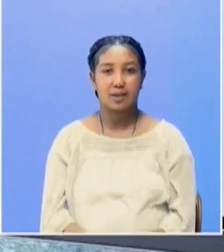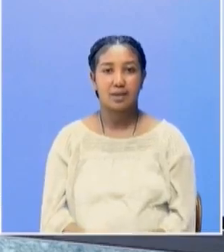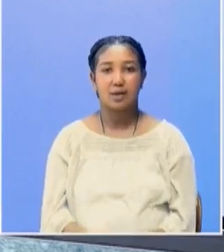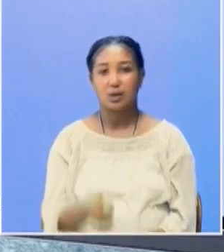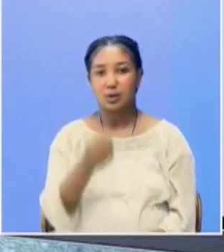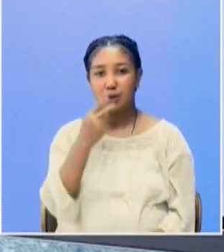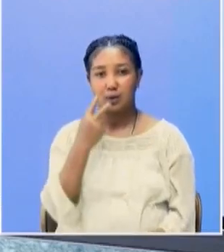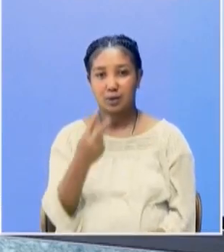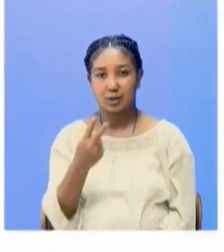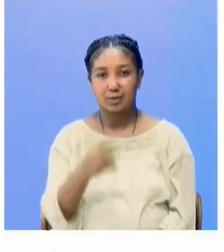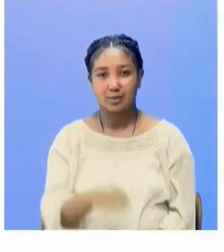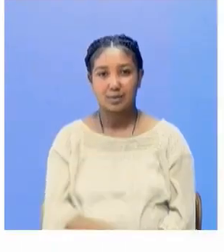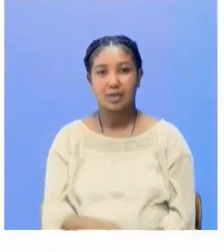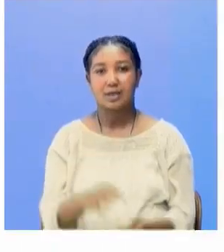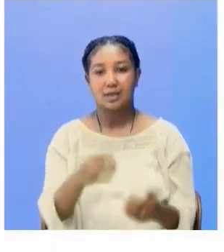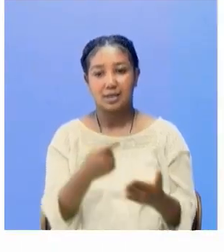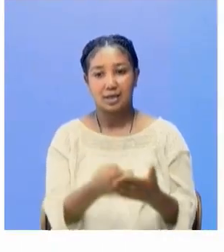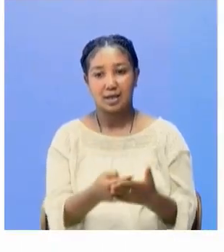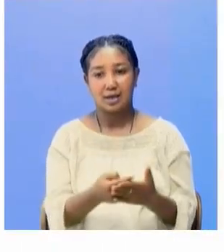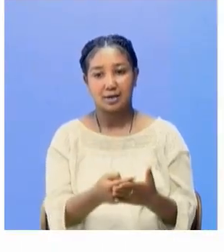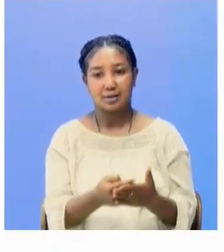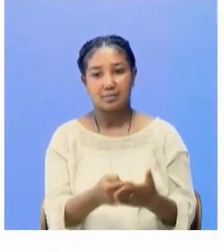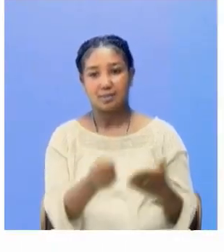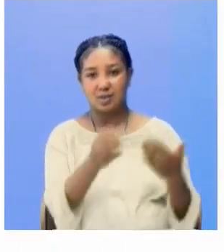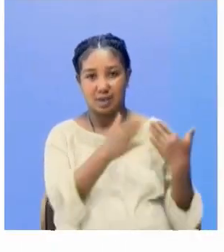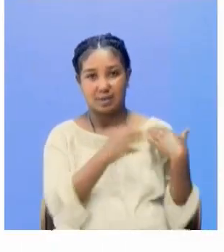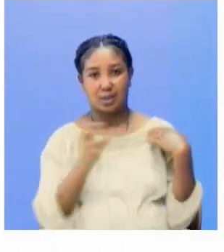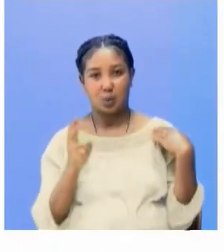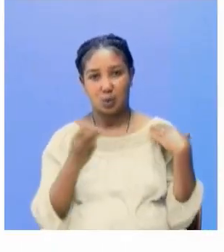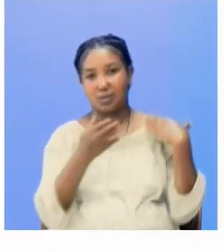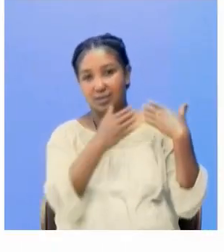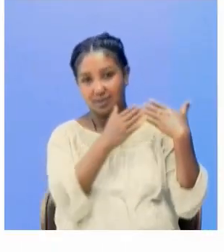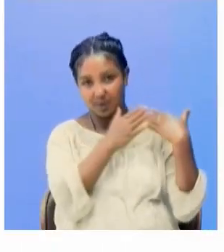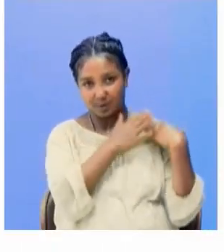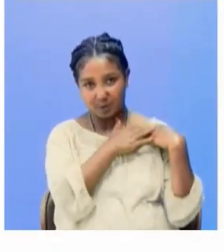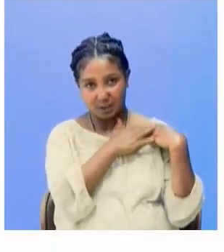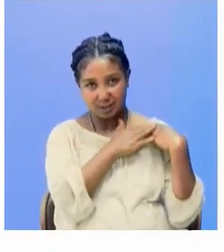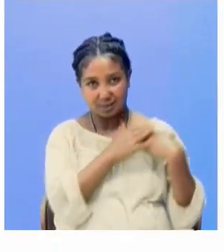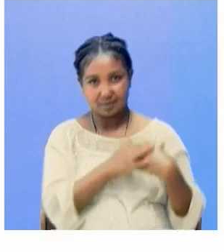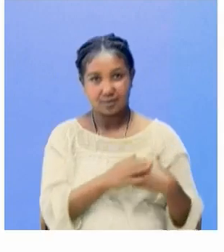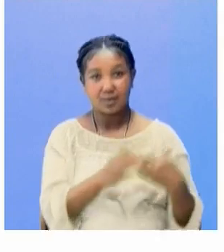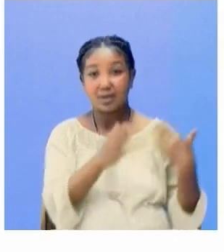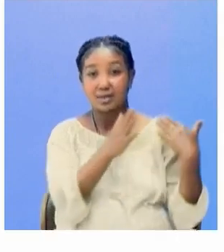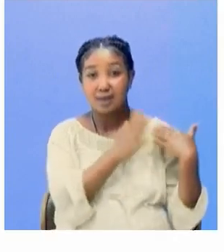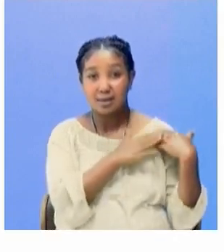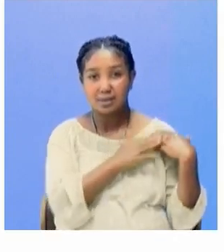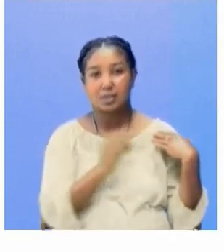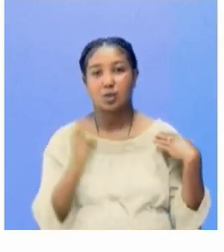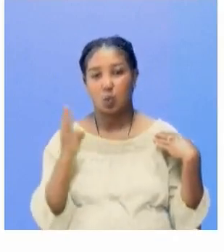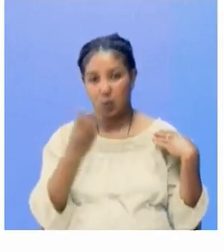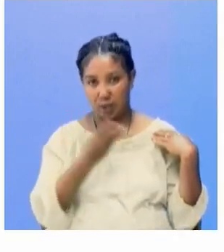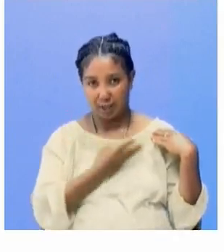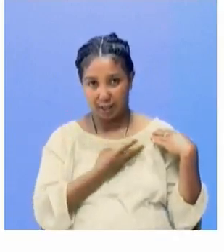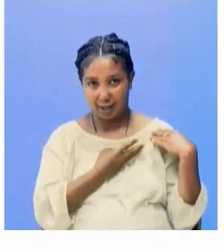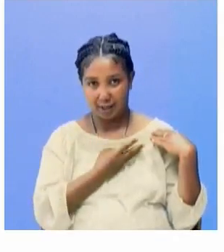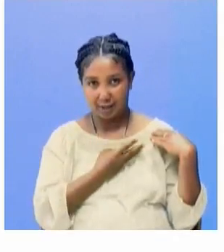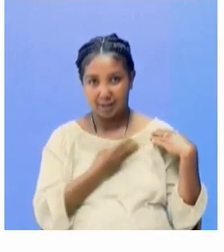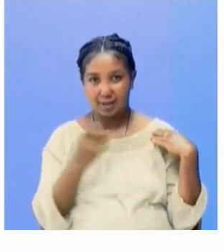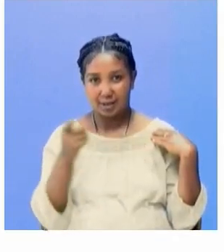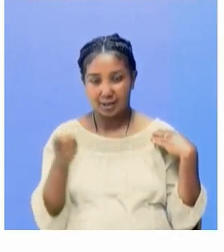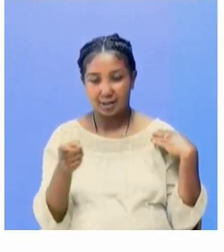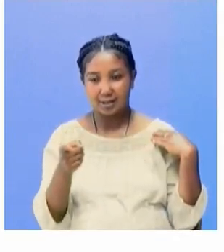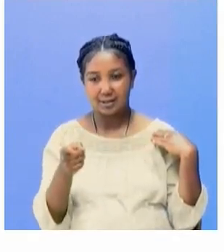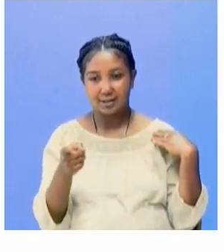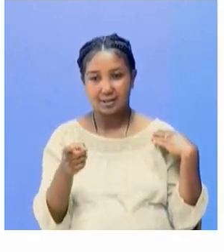look, here is the subject. The subject is we. Here is